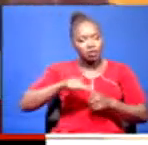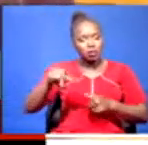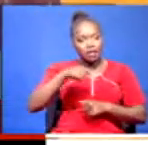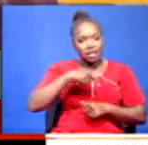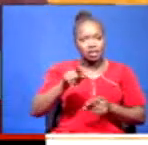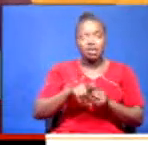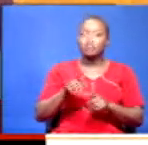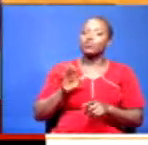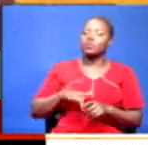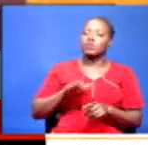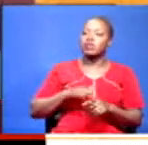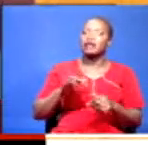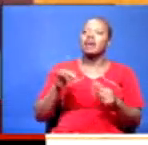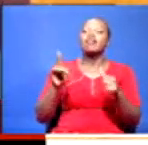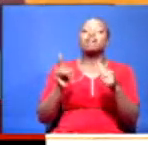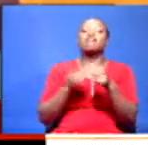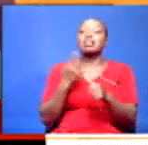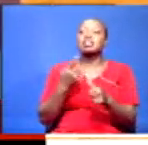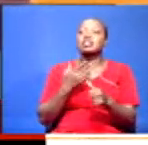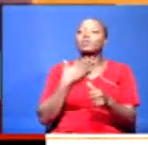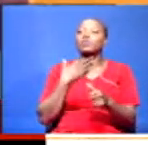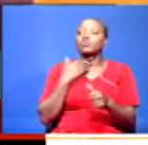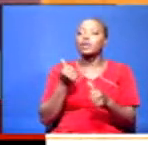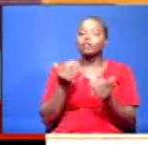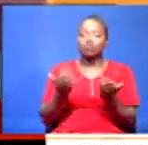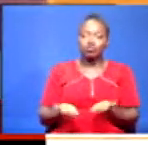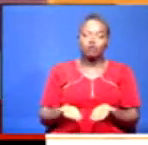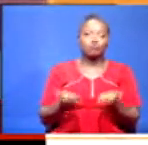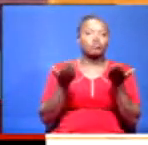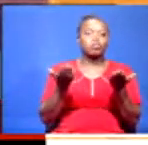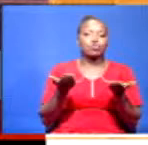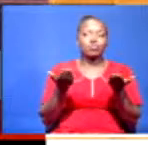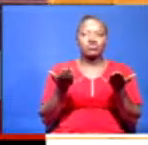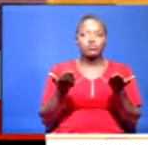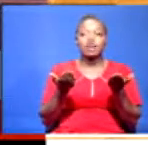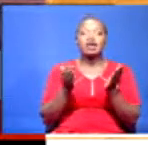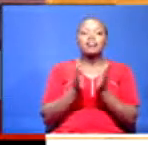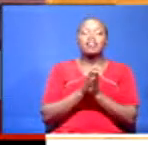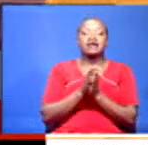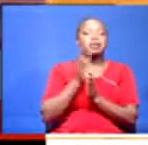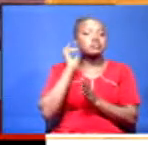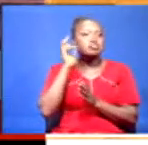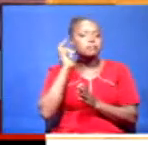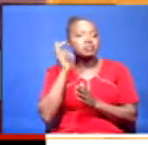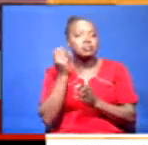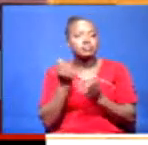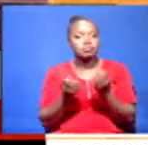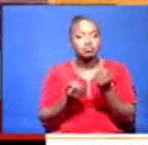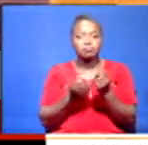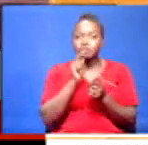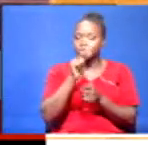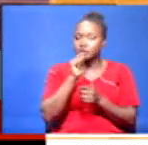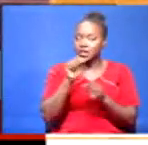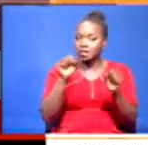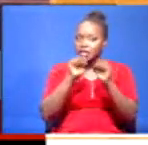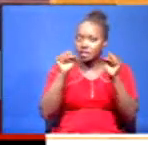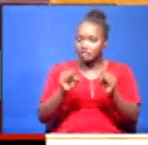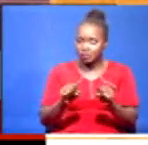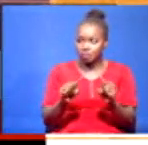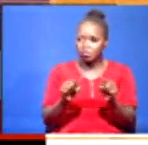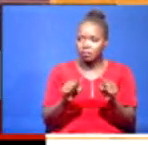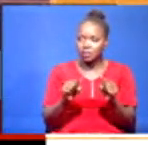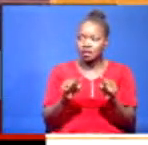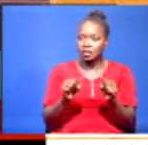Kwanza, tunataka kuimprove ile hatchery system. ya kuproduce vifaranga